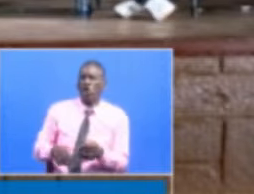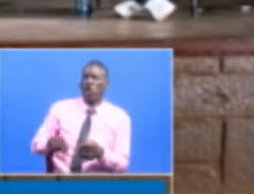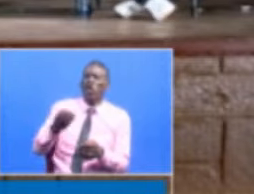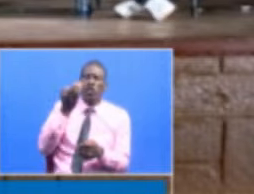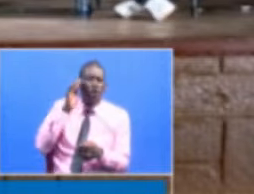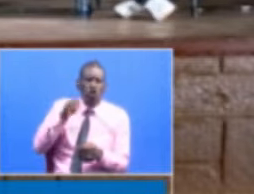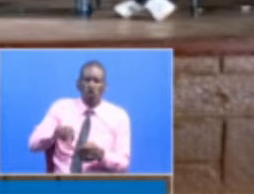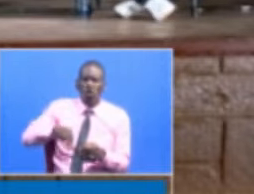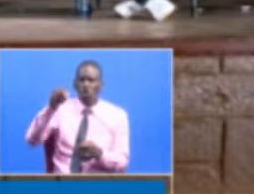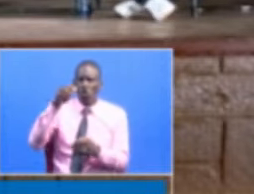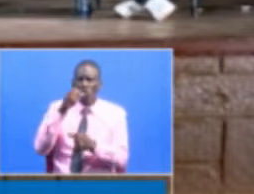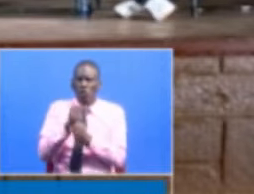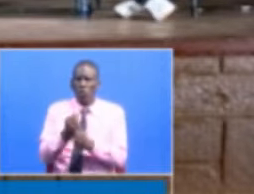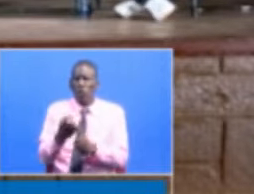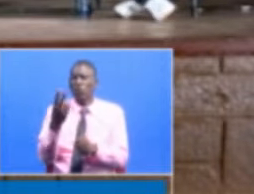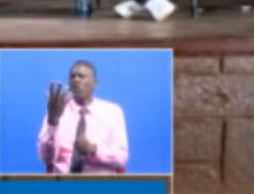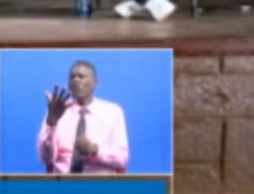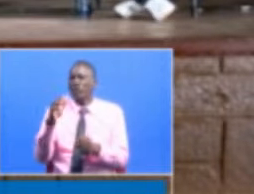we did a 25-kilometer